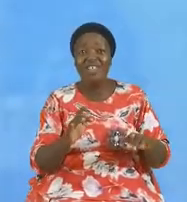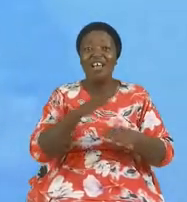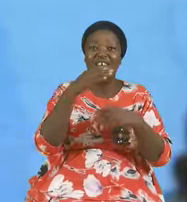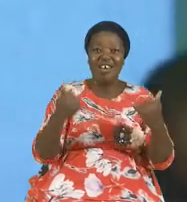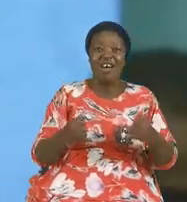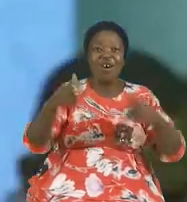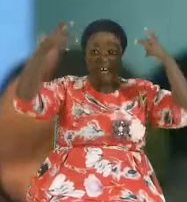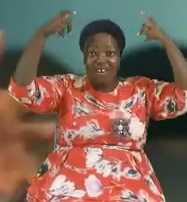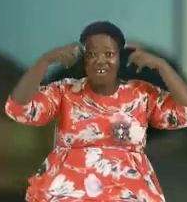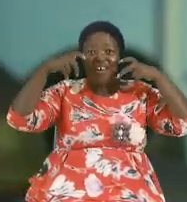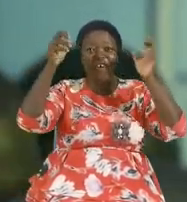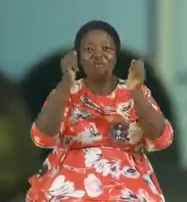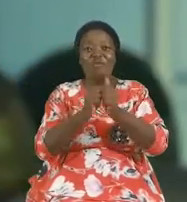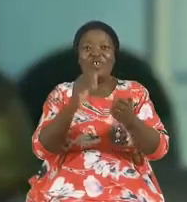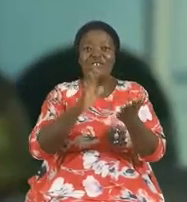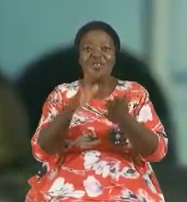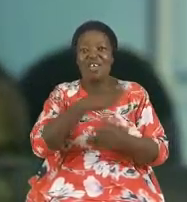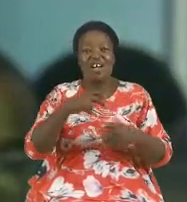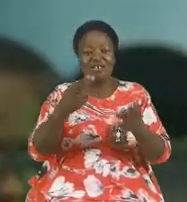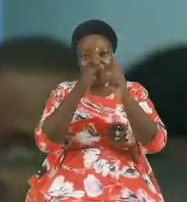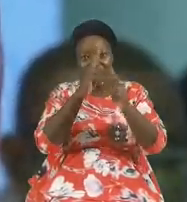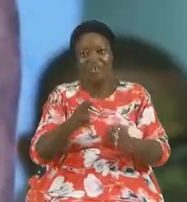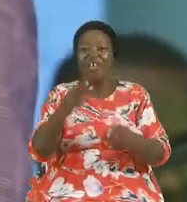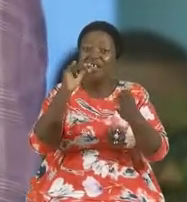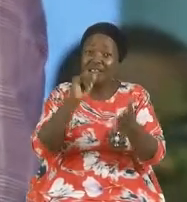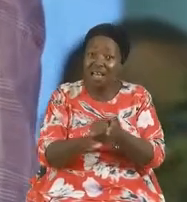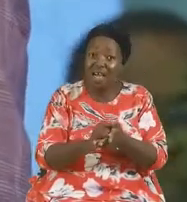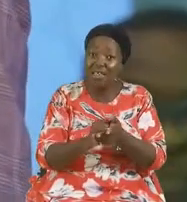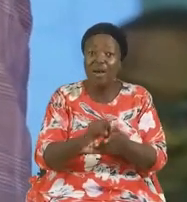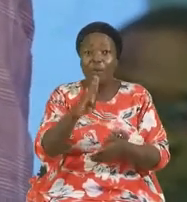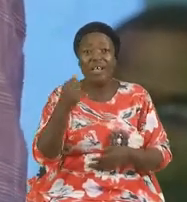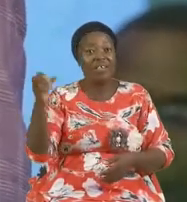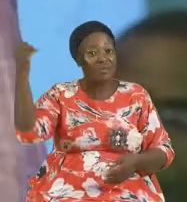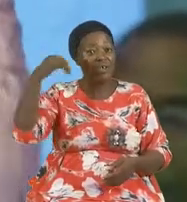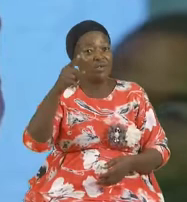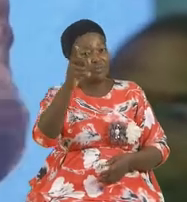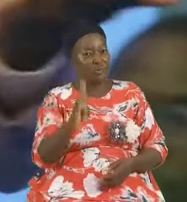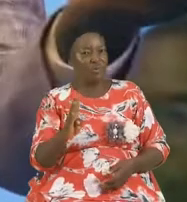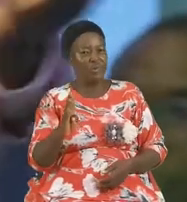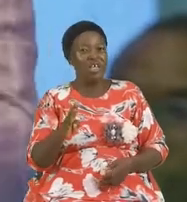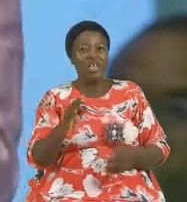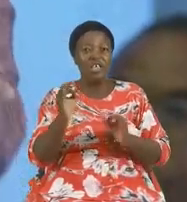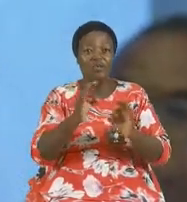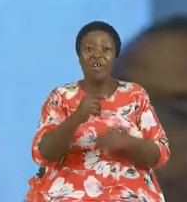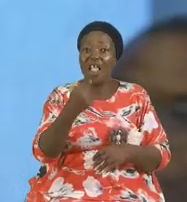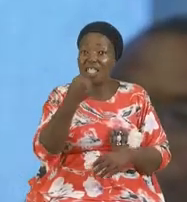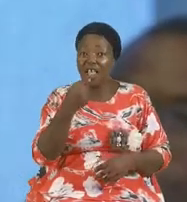pain of the degradation on the cross, now crowned with glory and honor. That by the grace